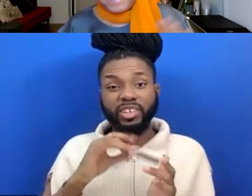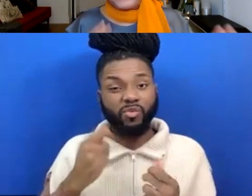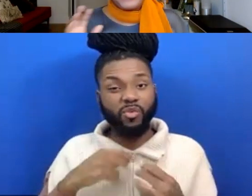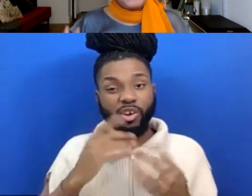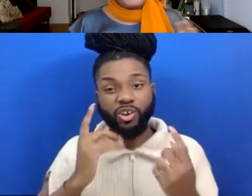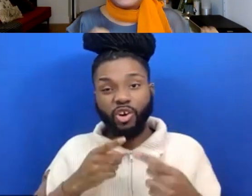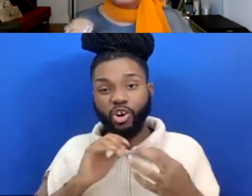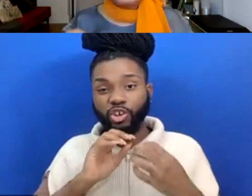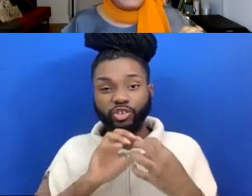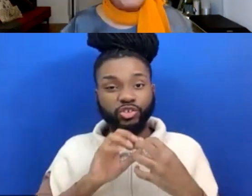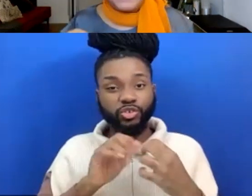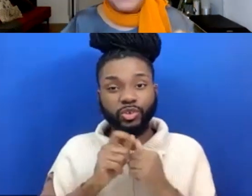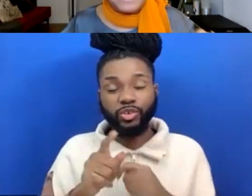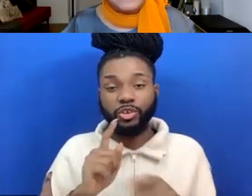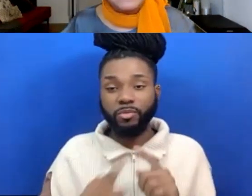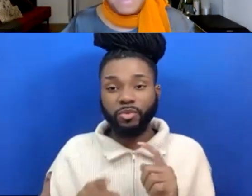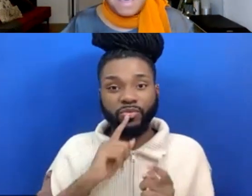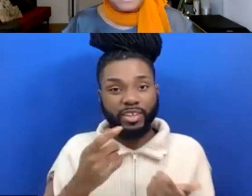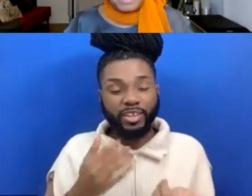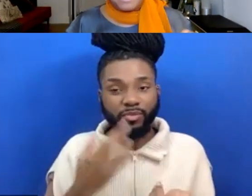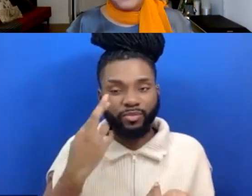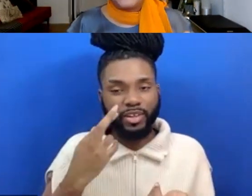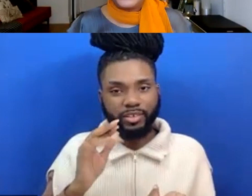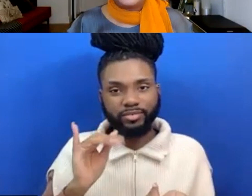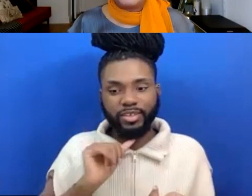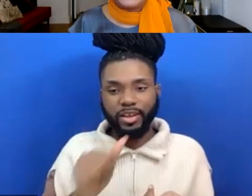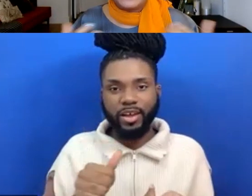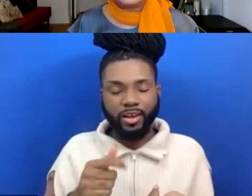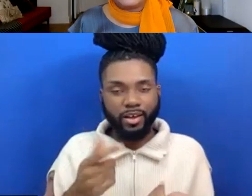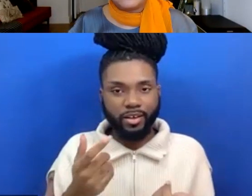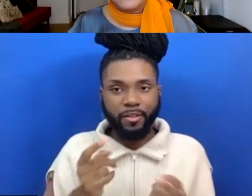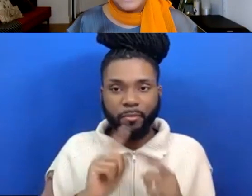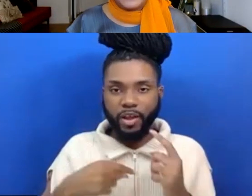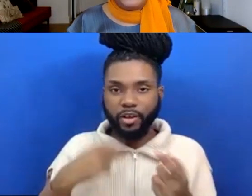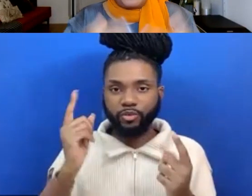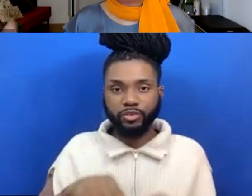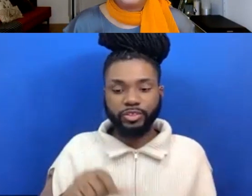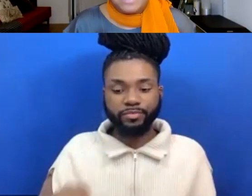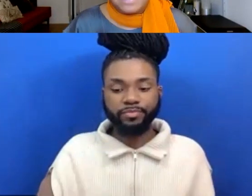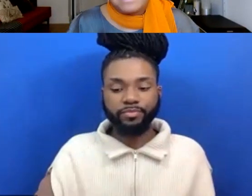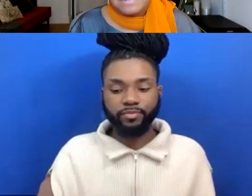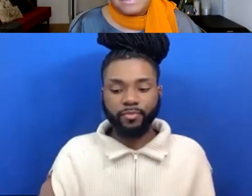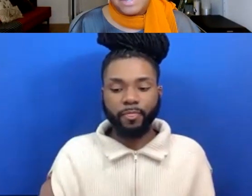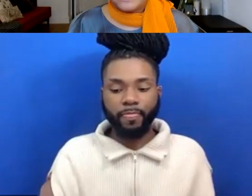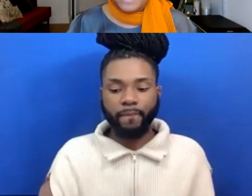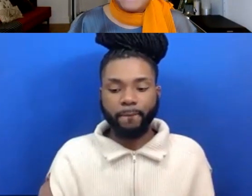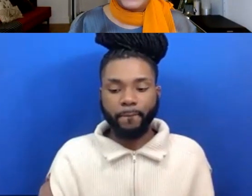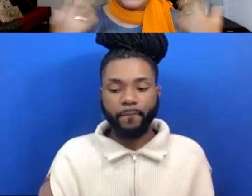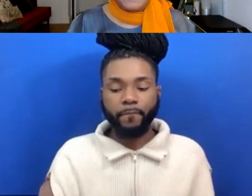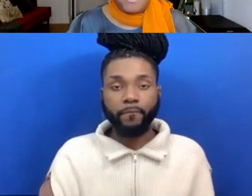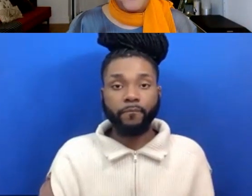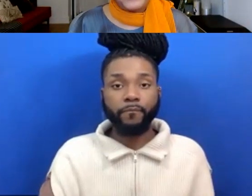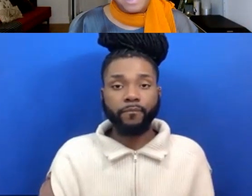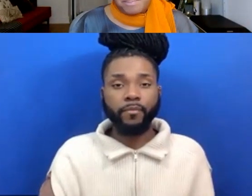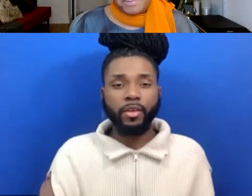with you, that it's not, but that it's not. I mean, I agree. I mean, that one could contest what you're saying, but I